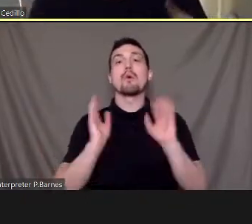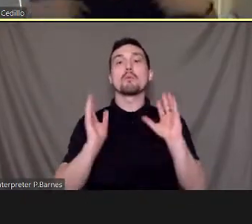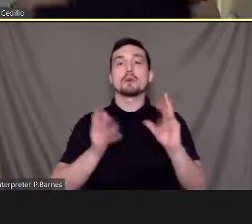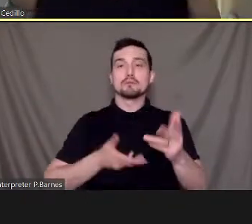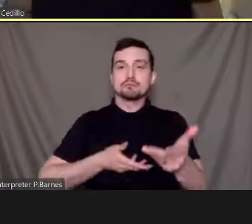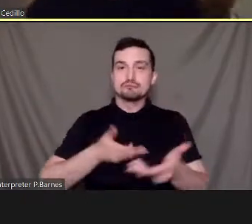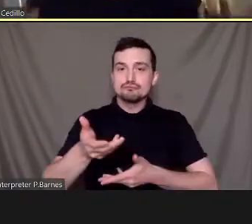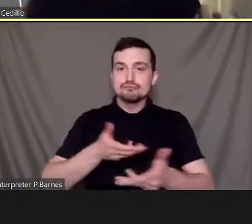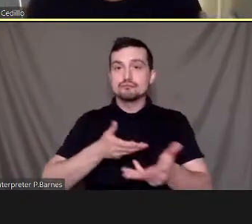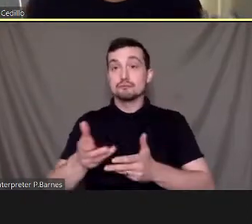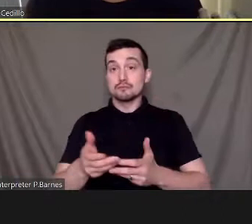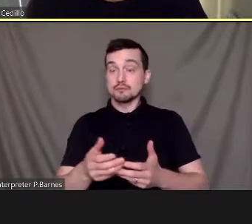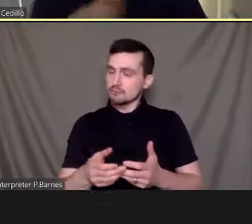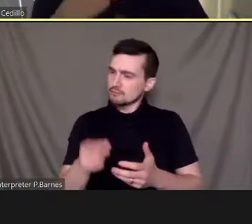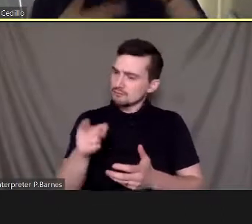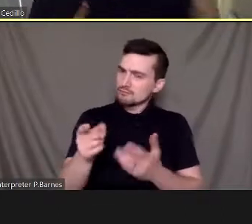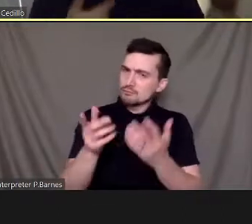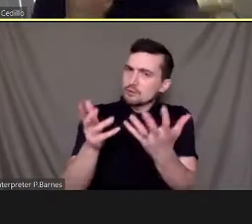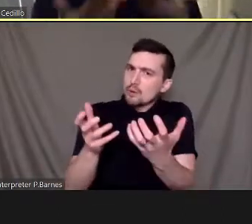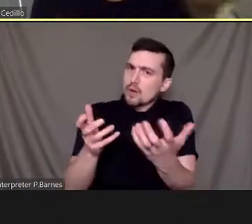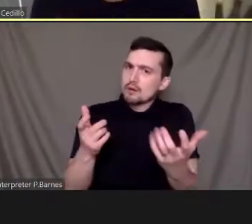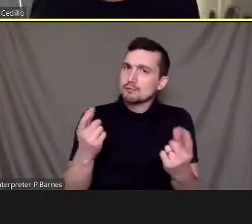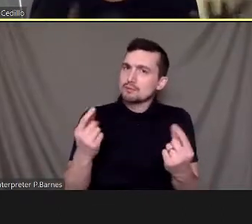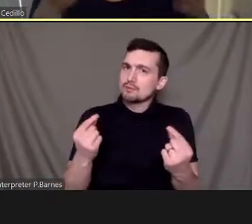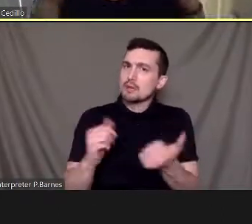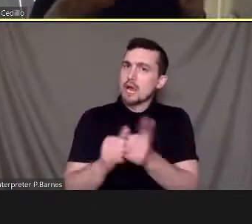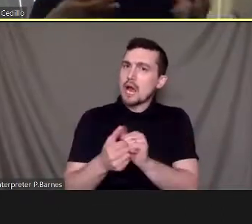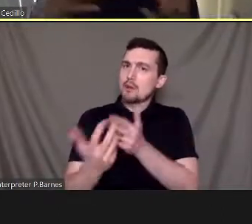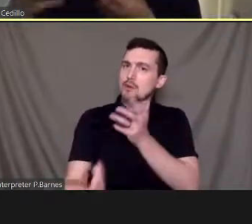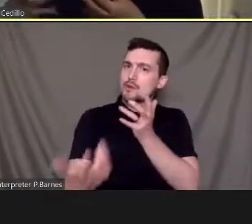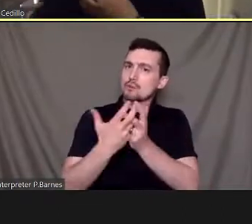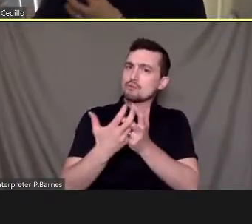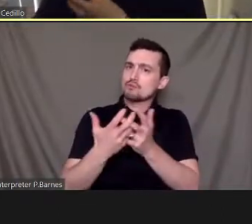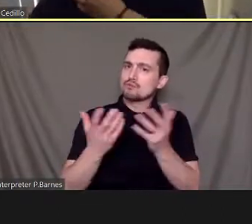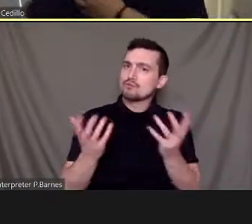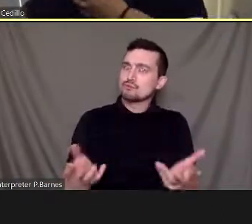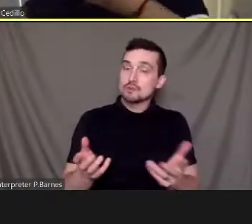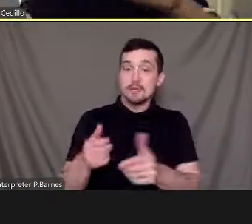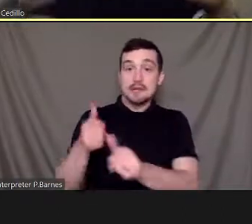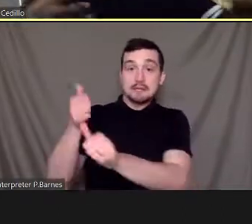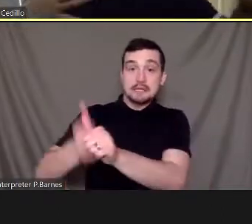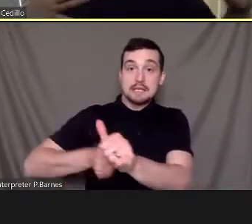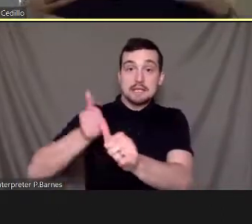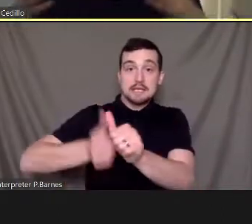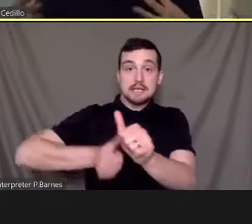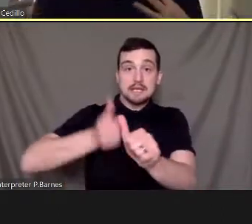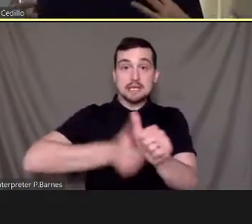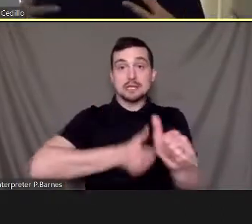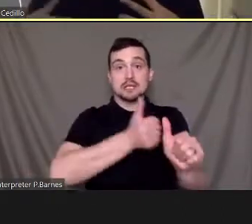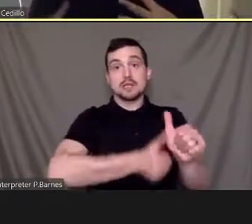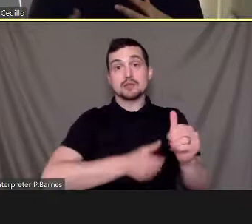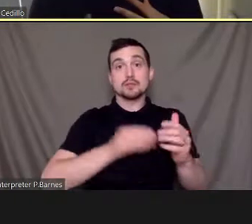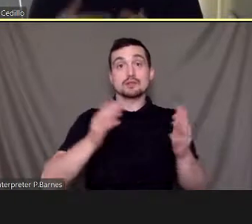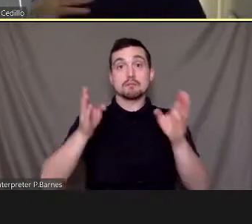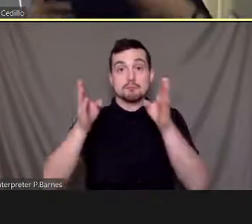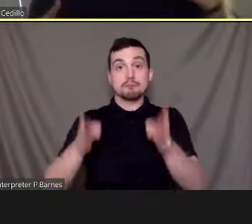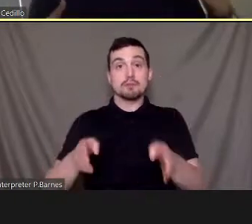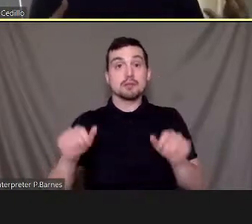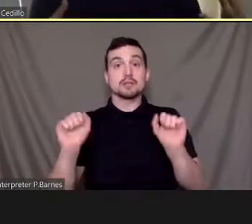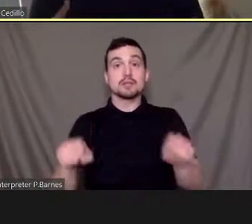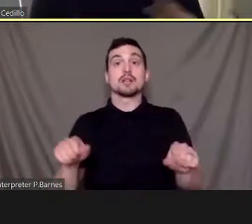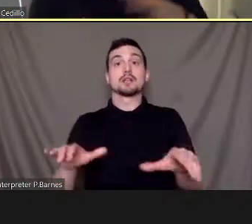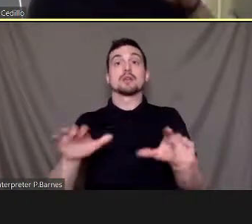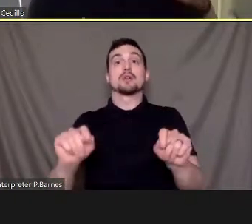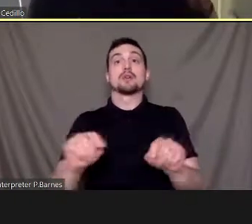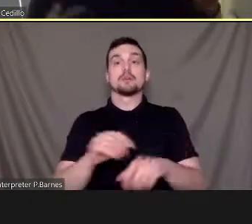with, well, what do you want to do? How are you going to meet this? And then each person can do that, right? And